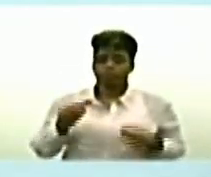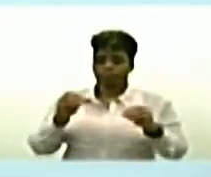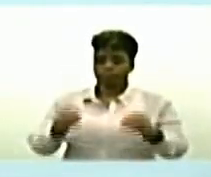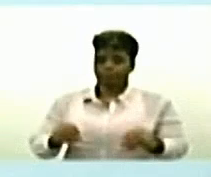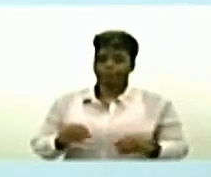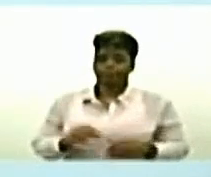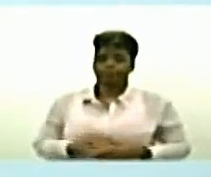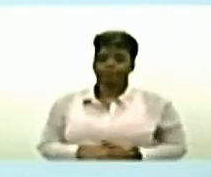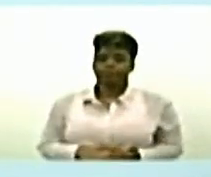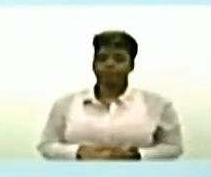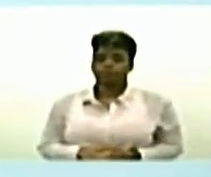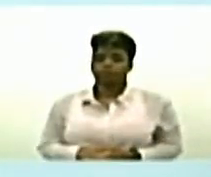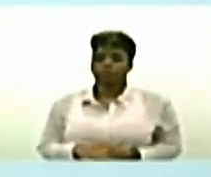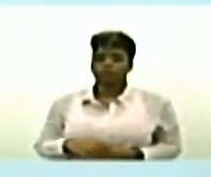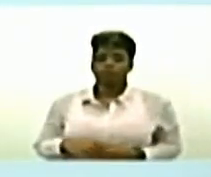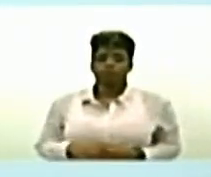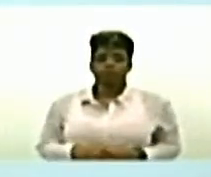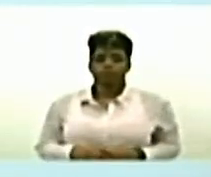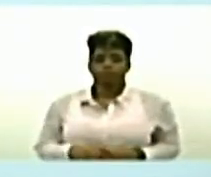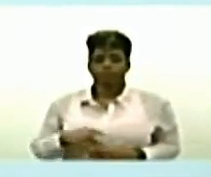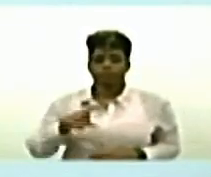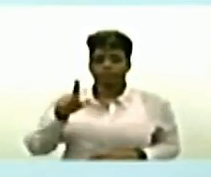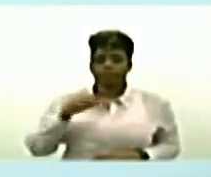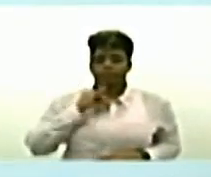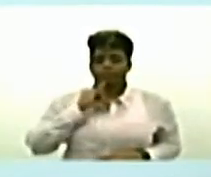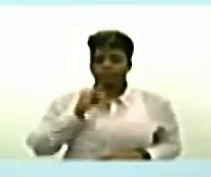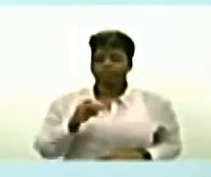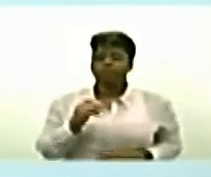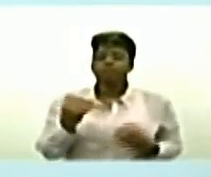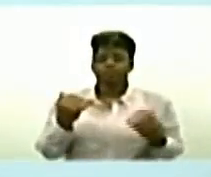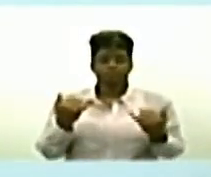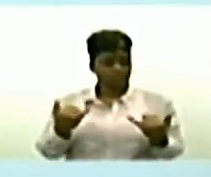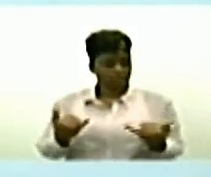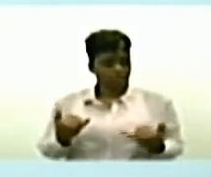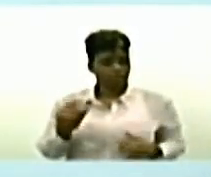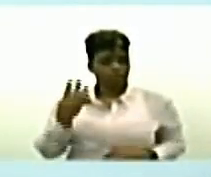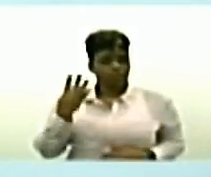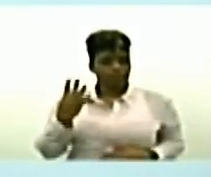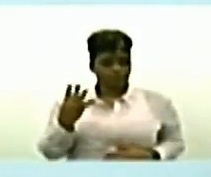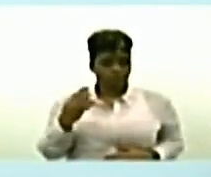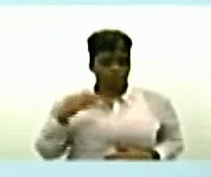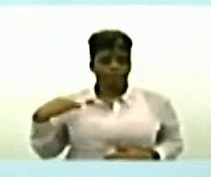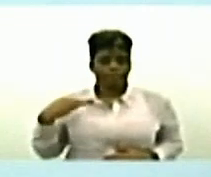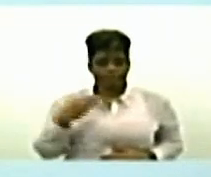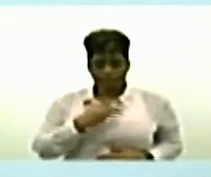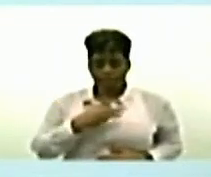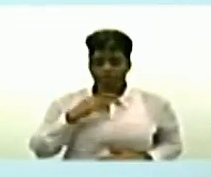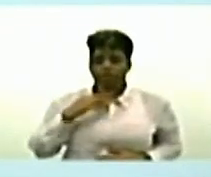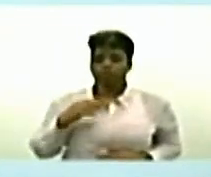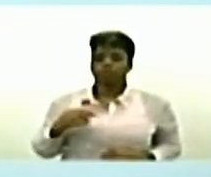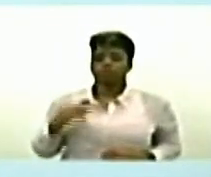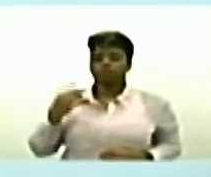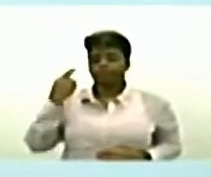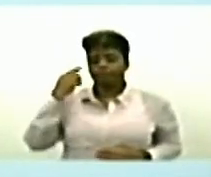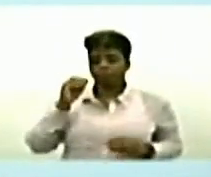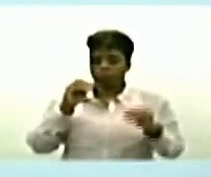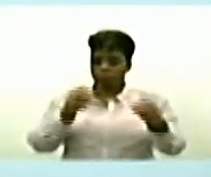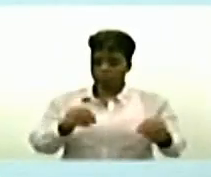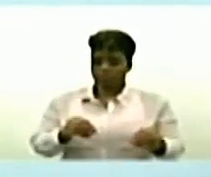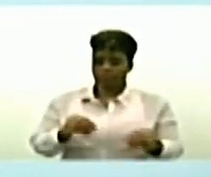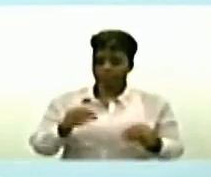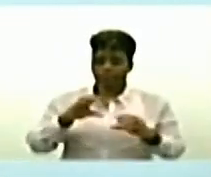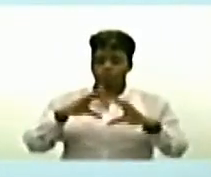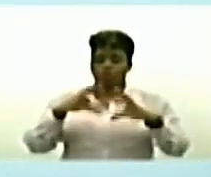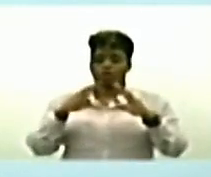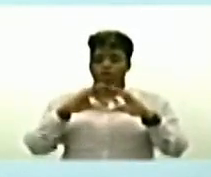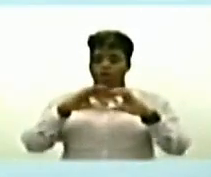members, the question is that the House now appoints 4 members of the Committee of Privileges.